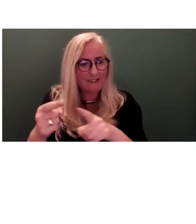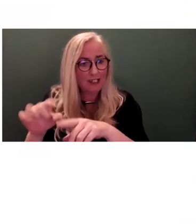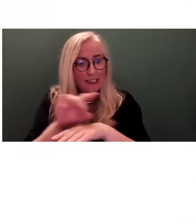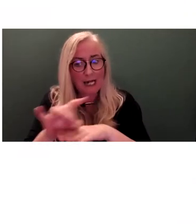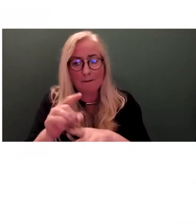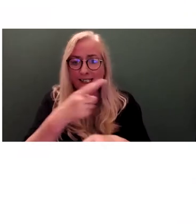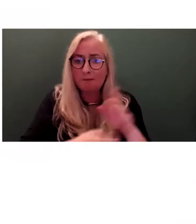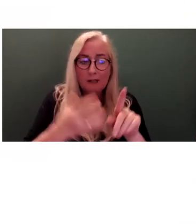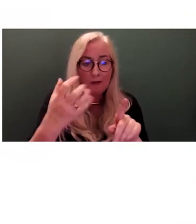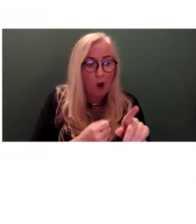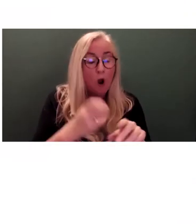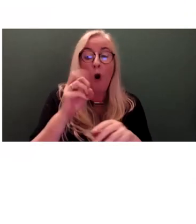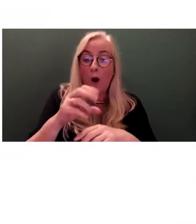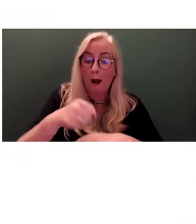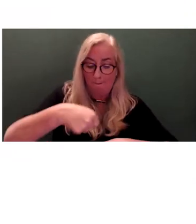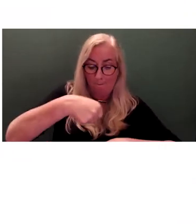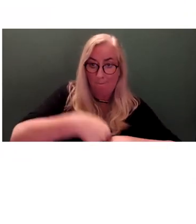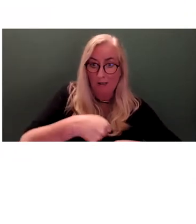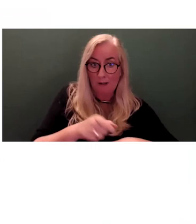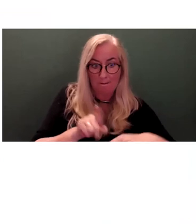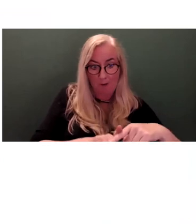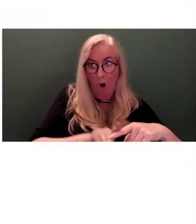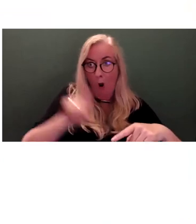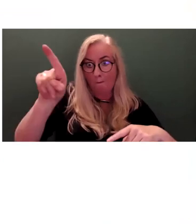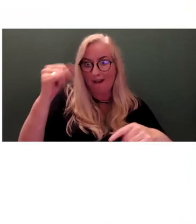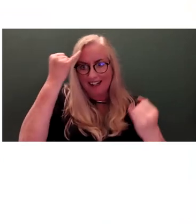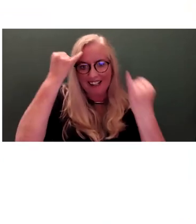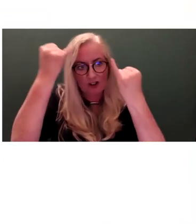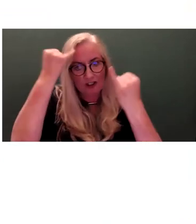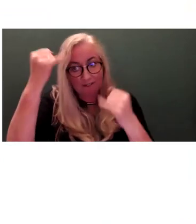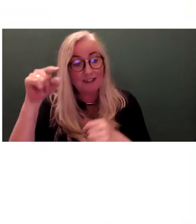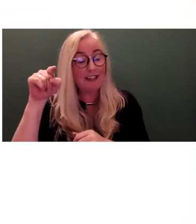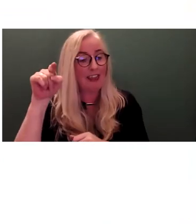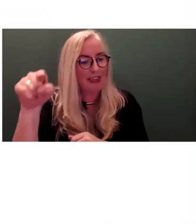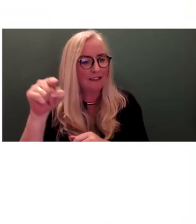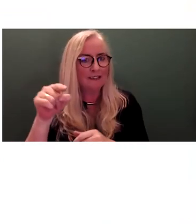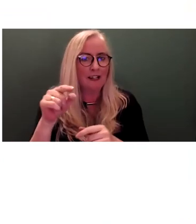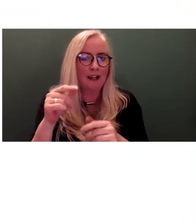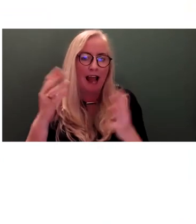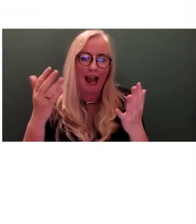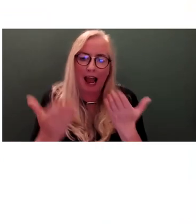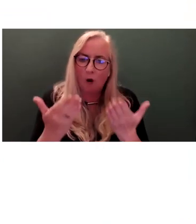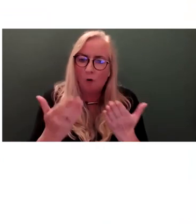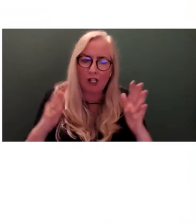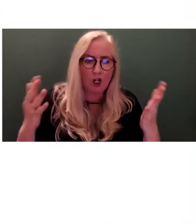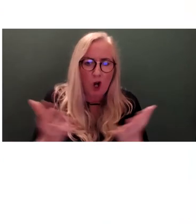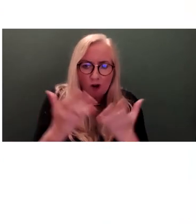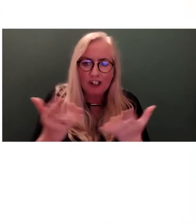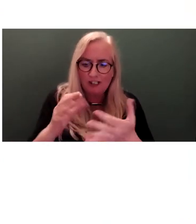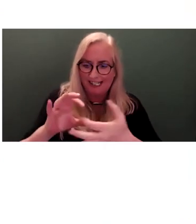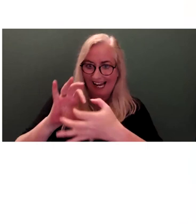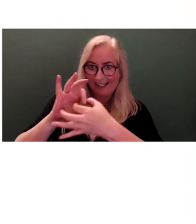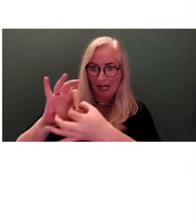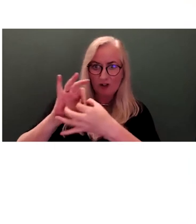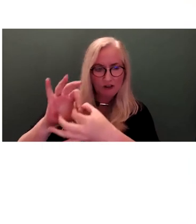through bottom-up initiatives and other organizations that really work to encourage this this engagement. And then you do